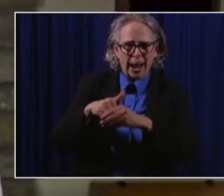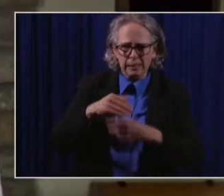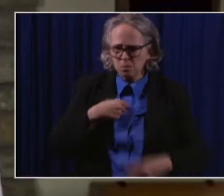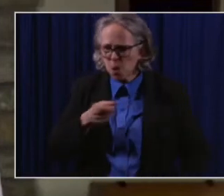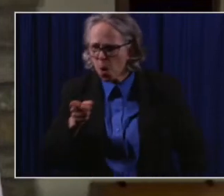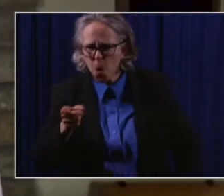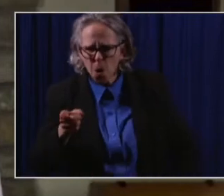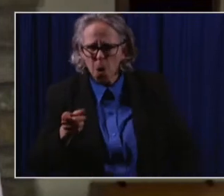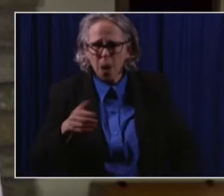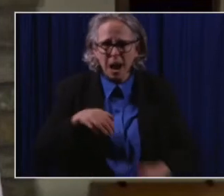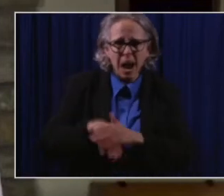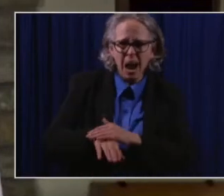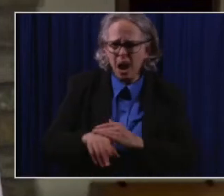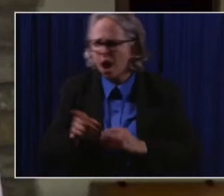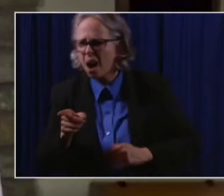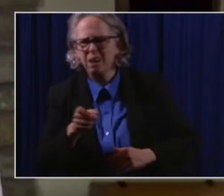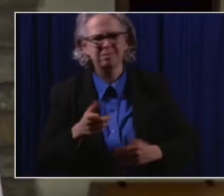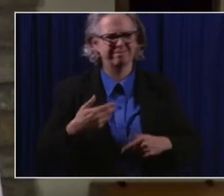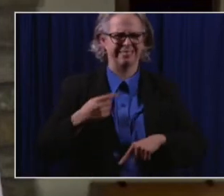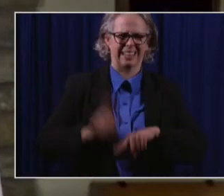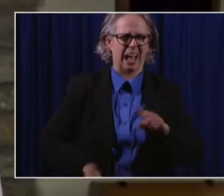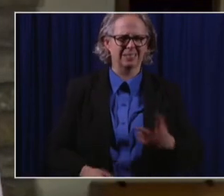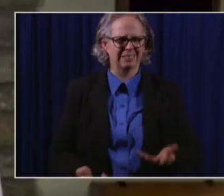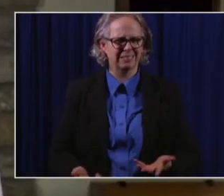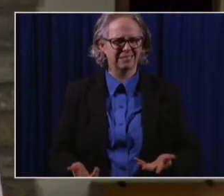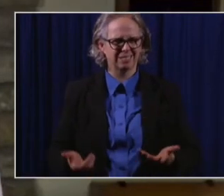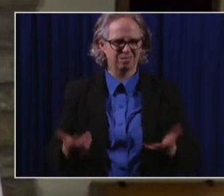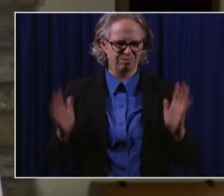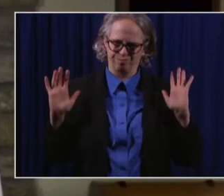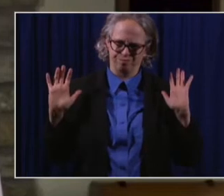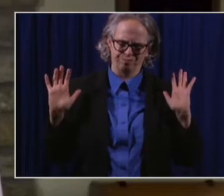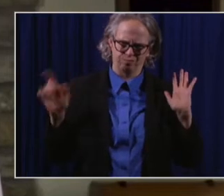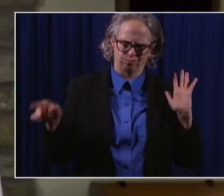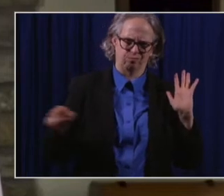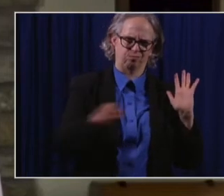are, what we hope is that people look at this and say, look,